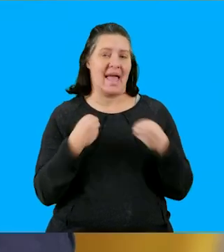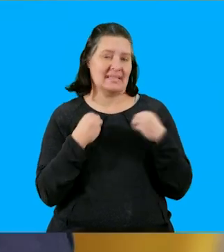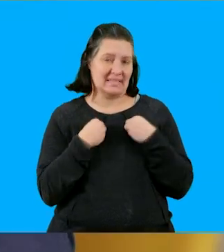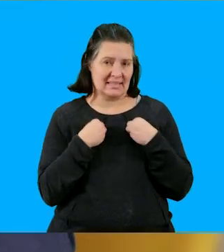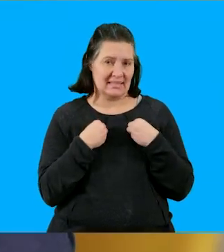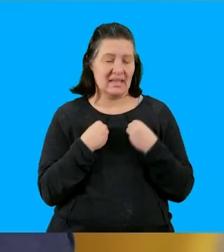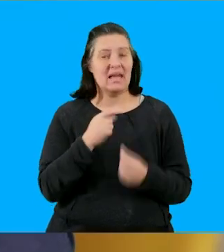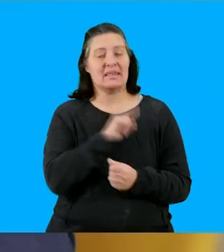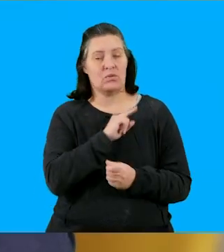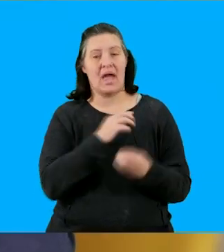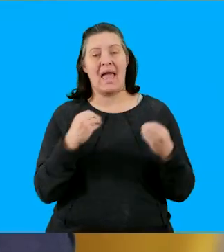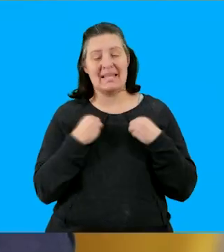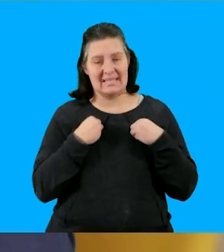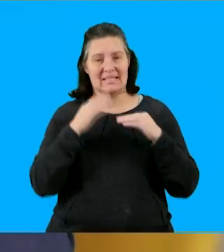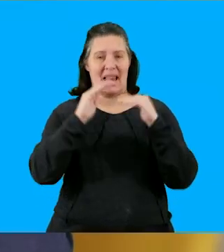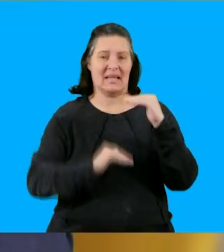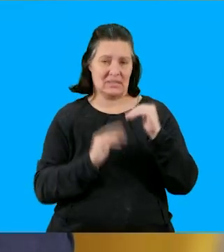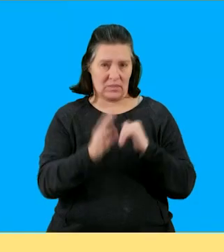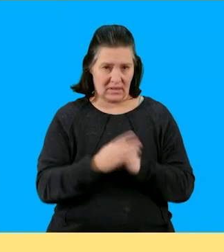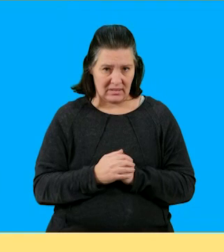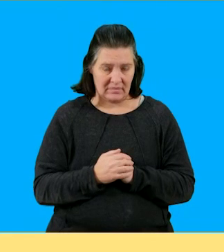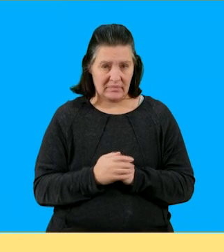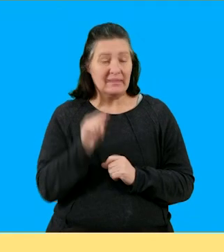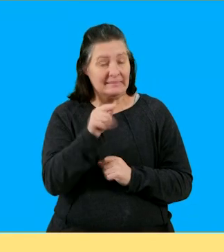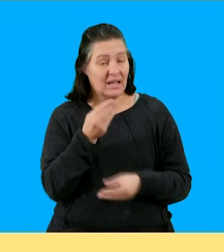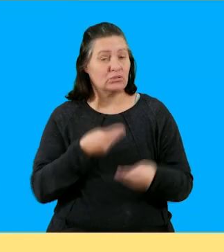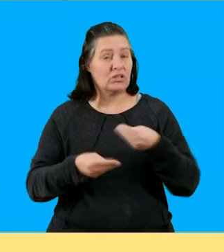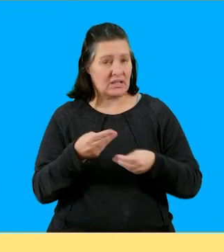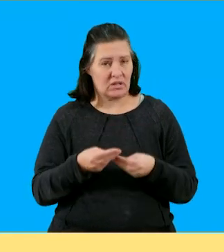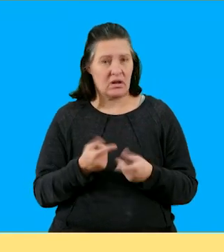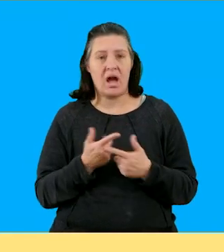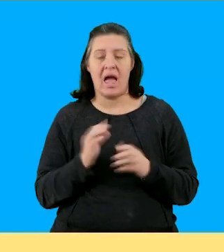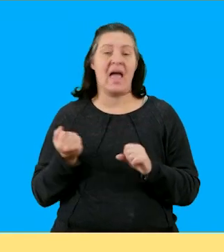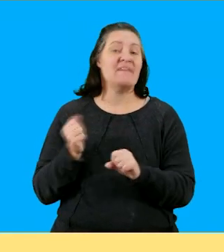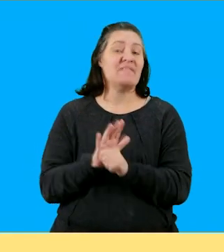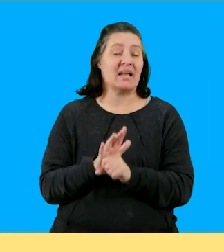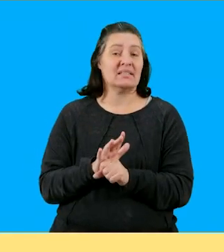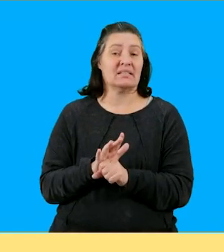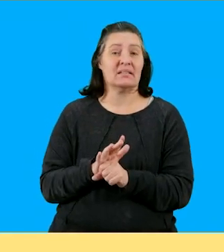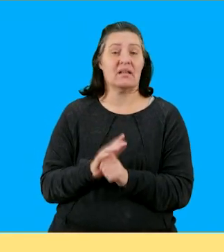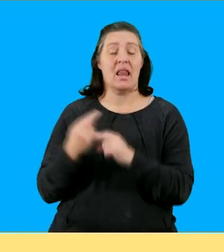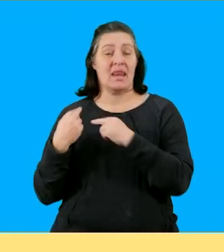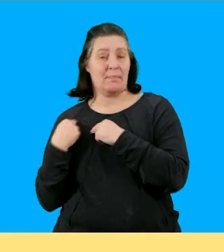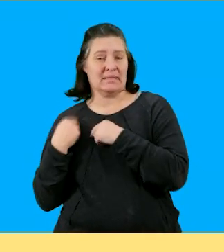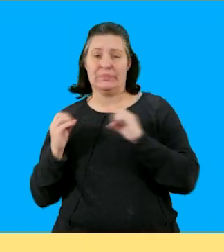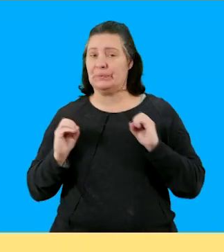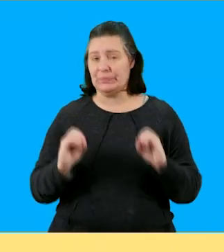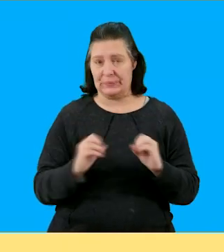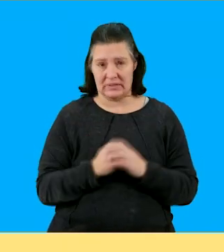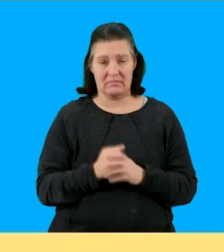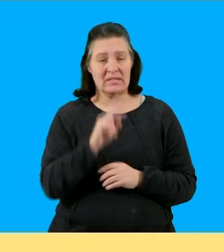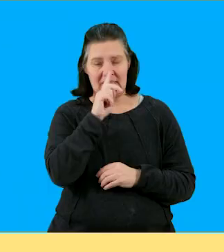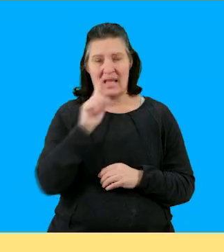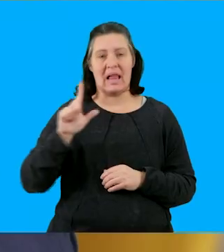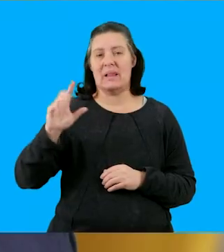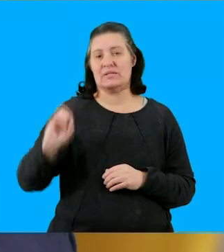an asset. Therefore, our assets will decrease. This transaction will not have an effect on liabilities.